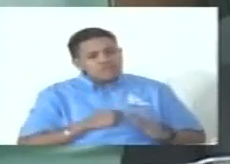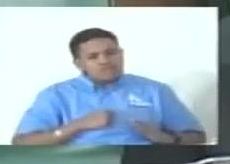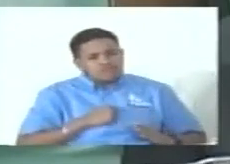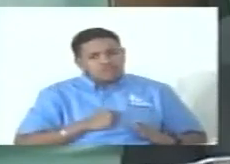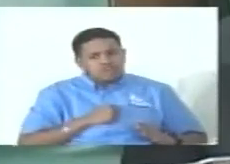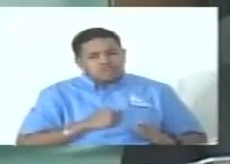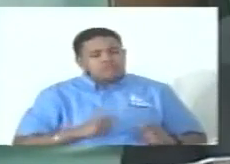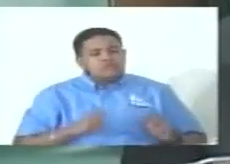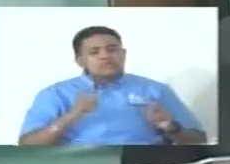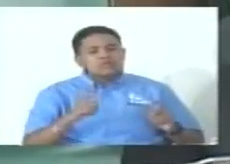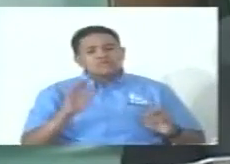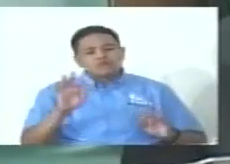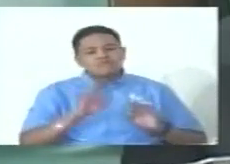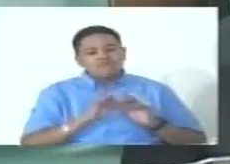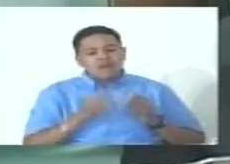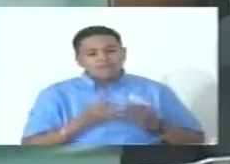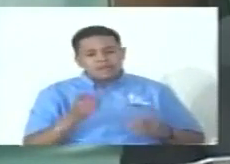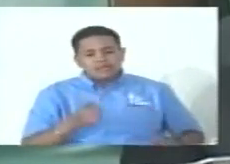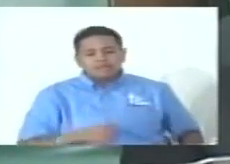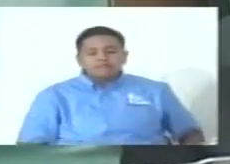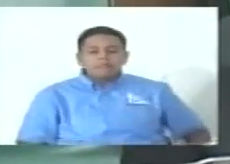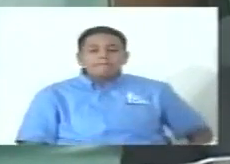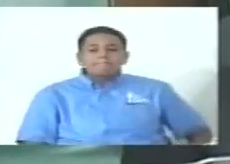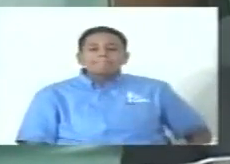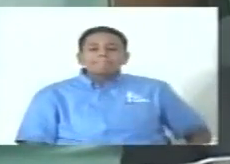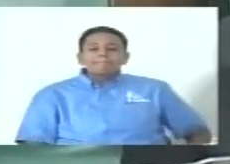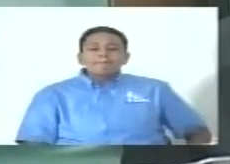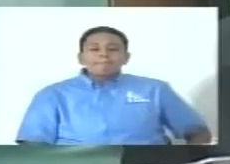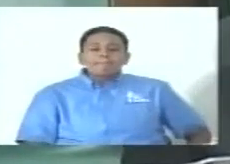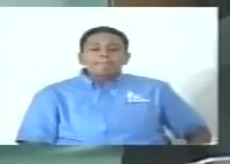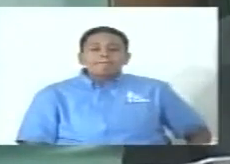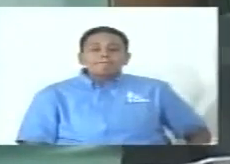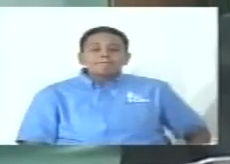to his family. Now,